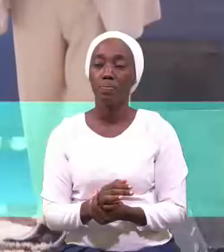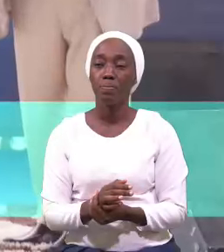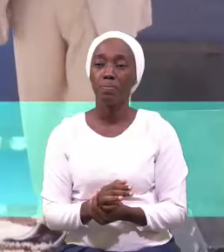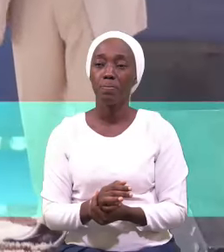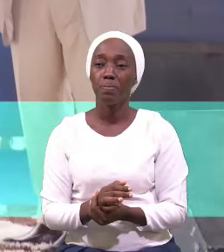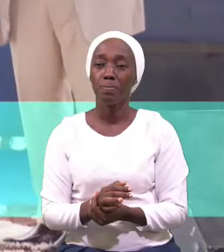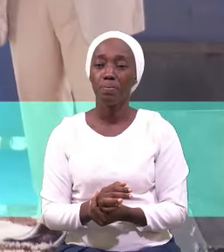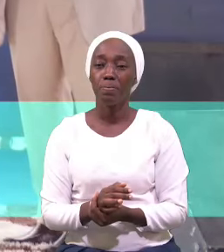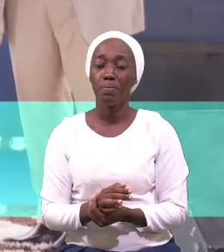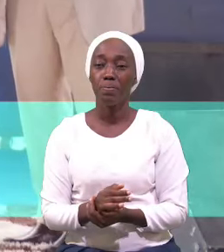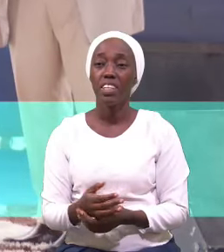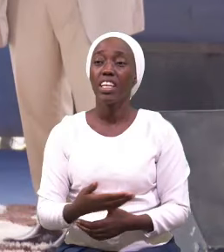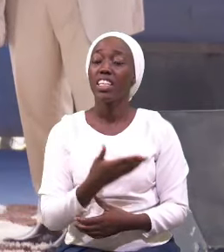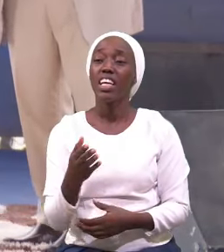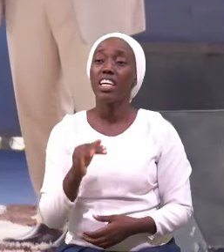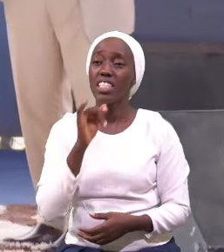with a small s.